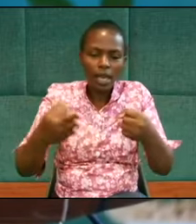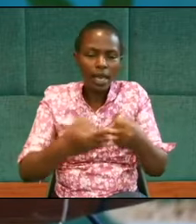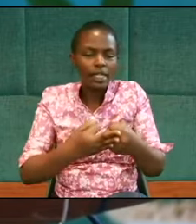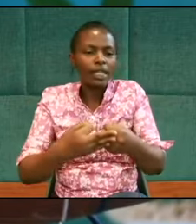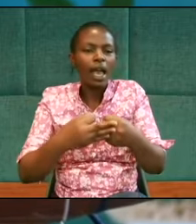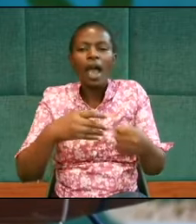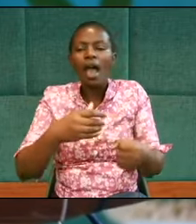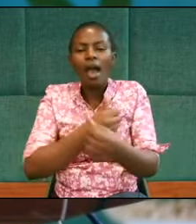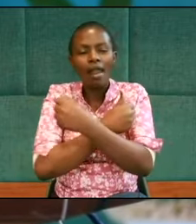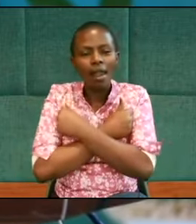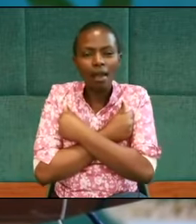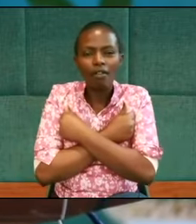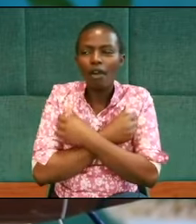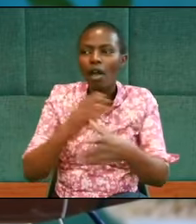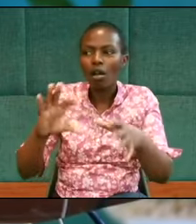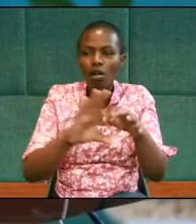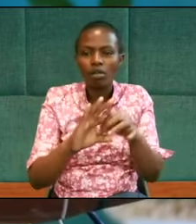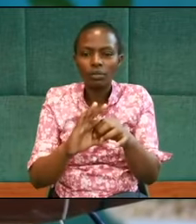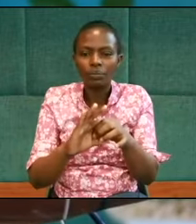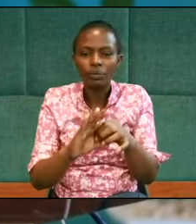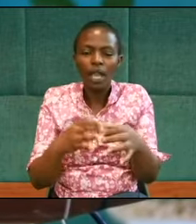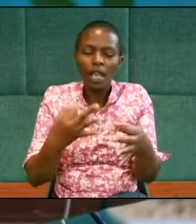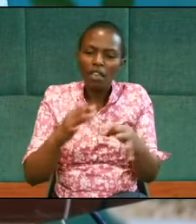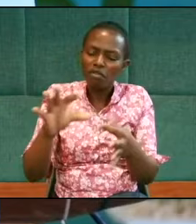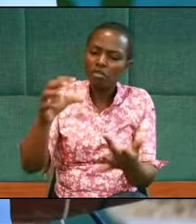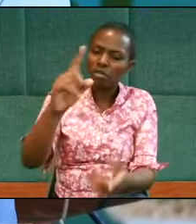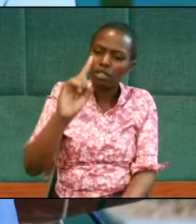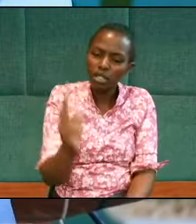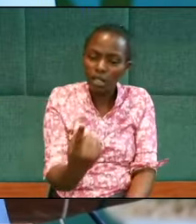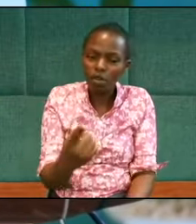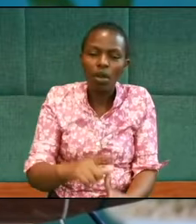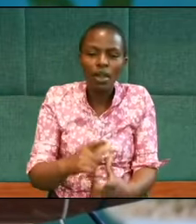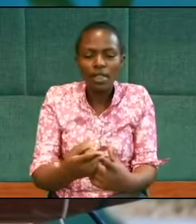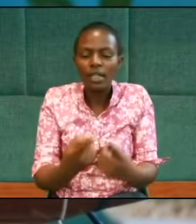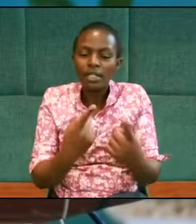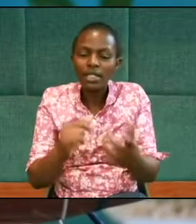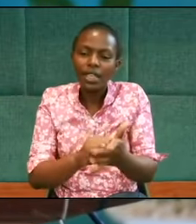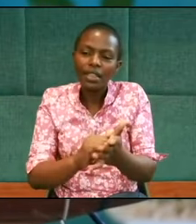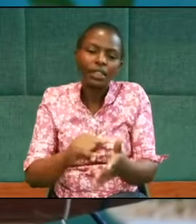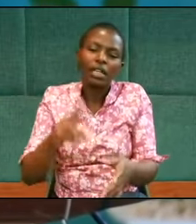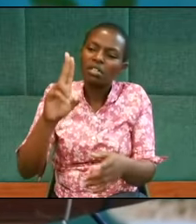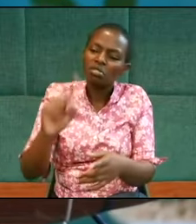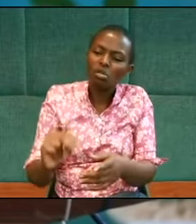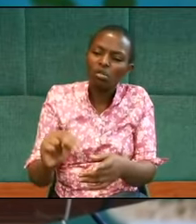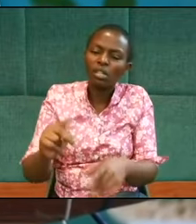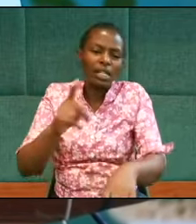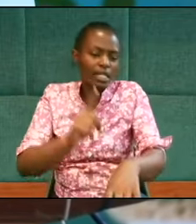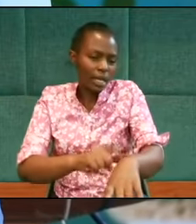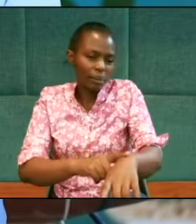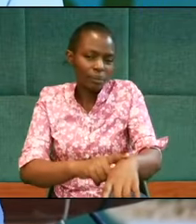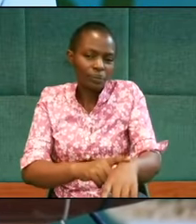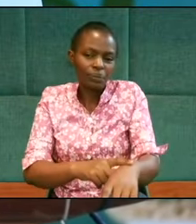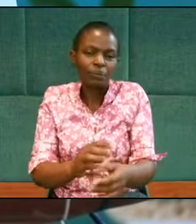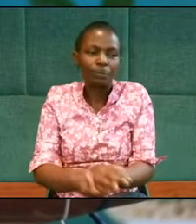married couples. And if you are single, it is called Not Yet Tied. Tomorrow I'm going to spend time to break it